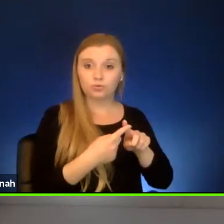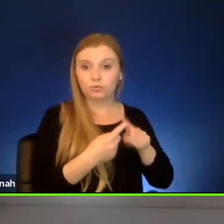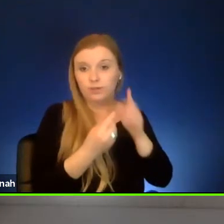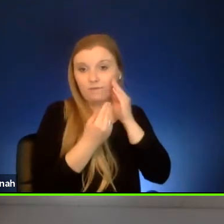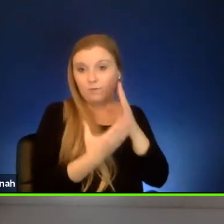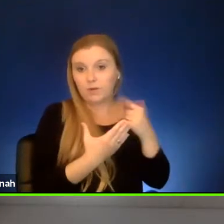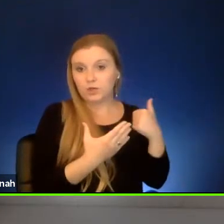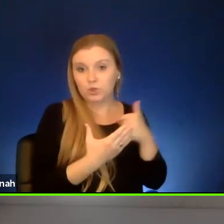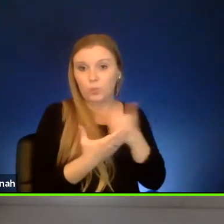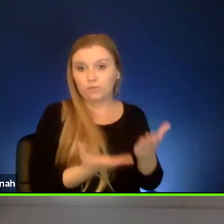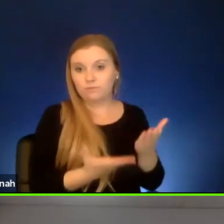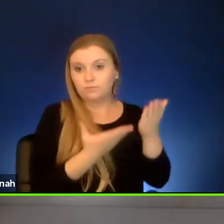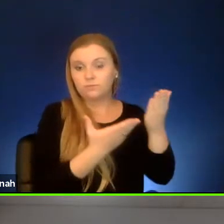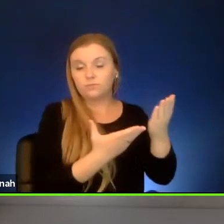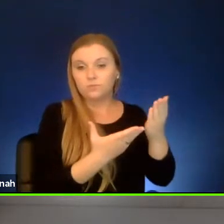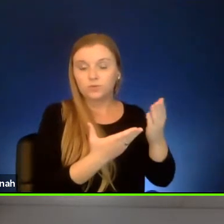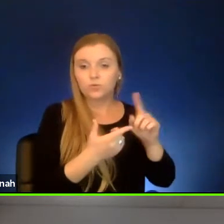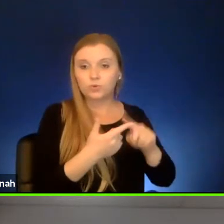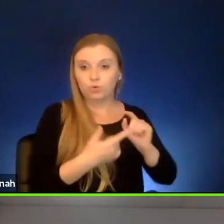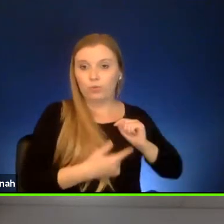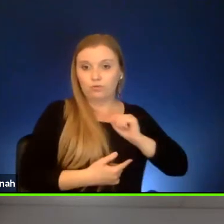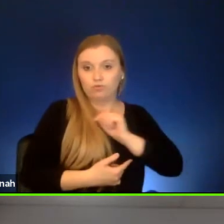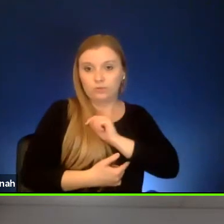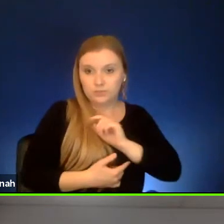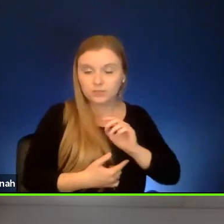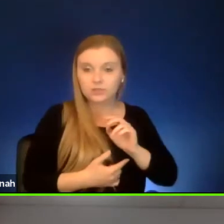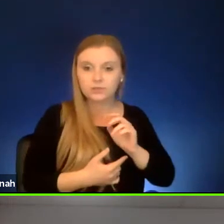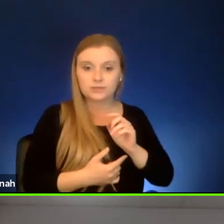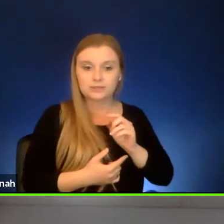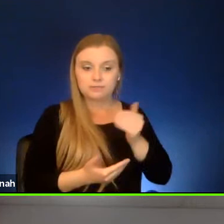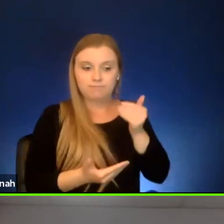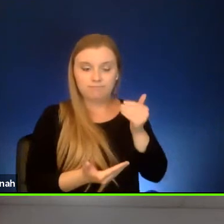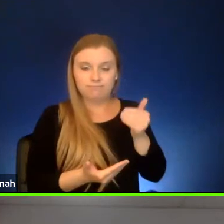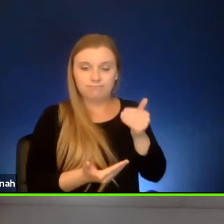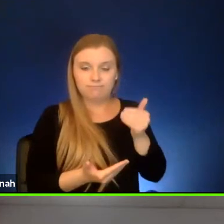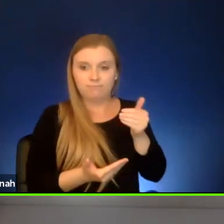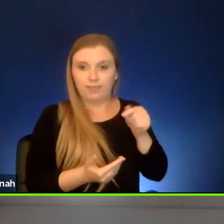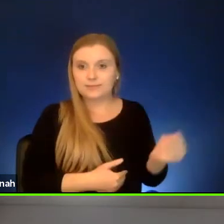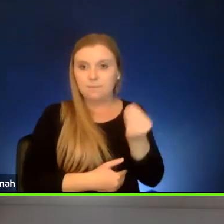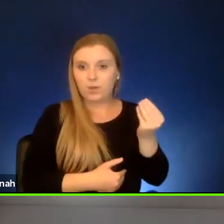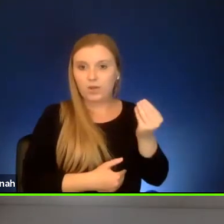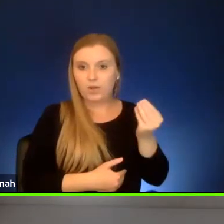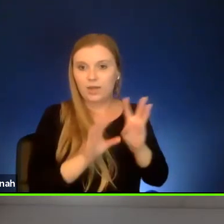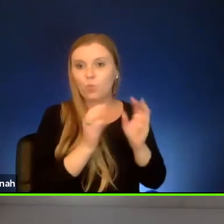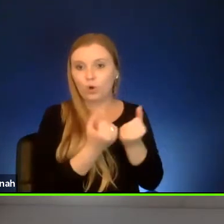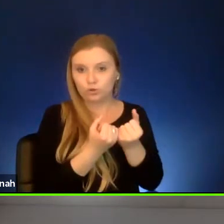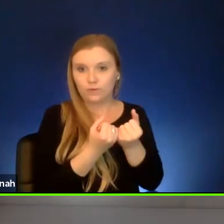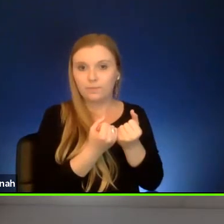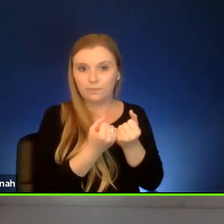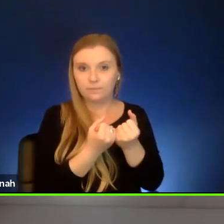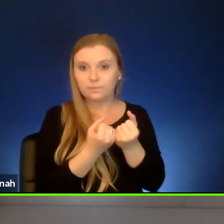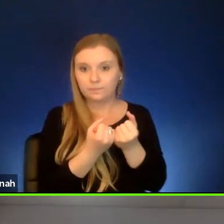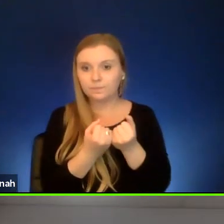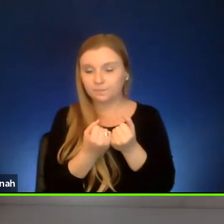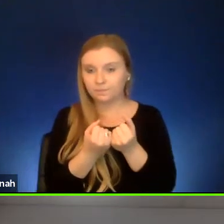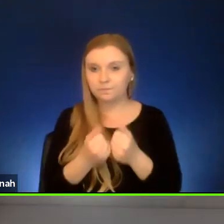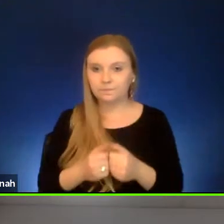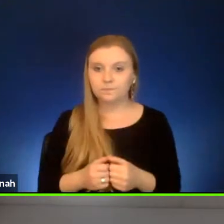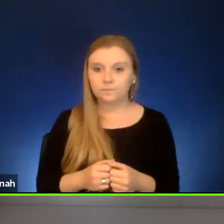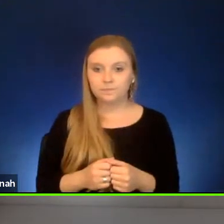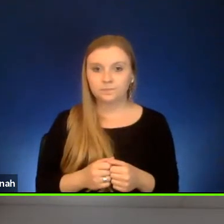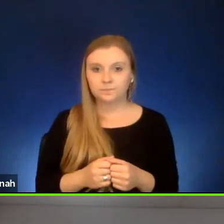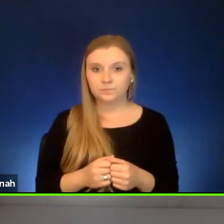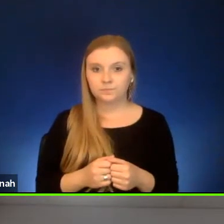that we will provide to our trustees this upcoming Monday at our workshop to ensure that